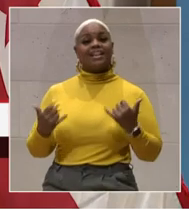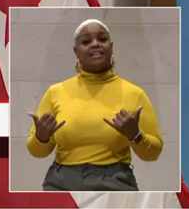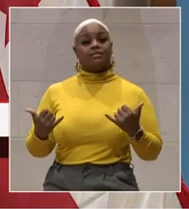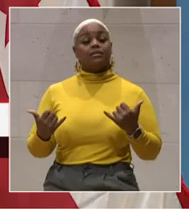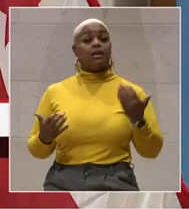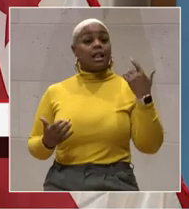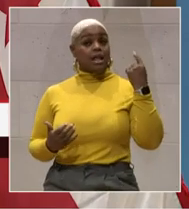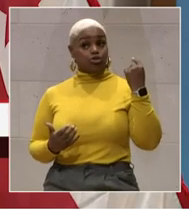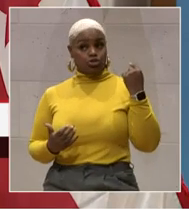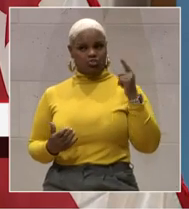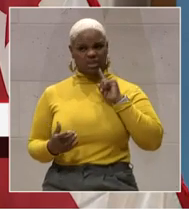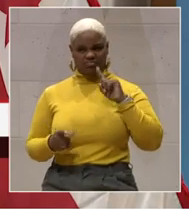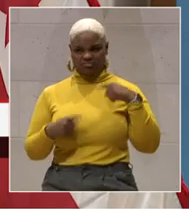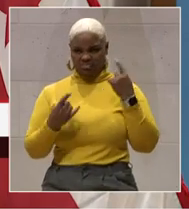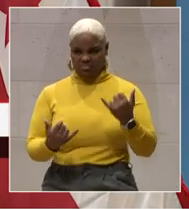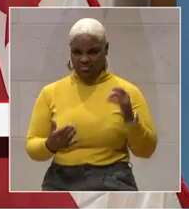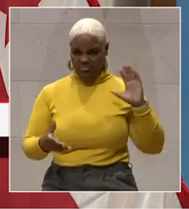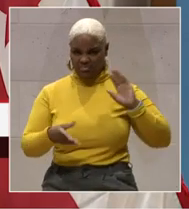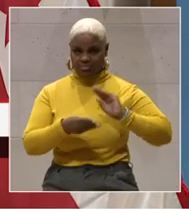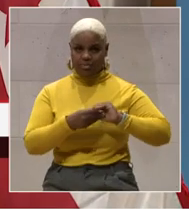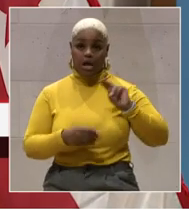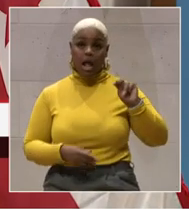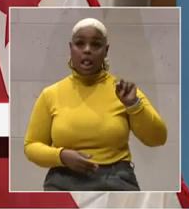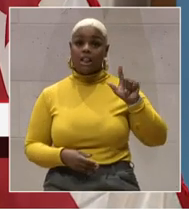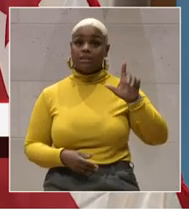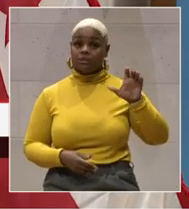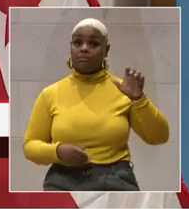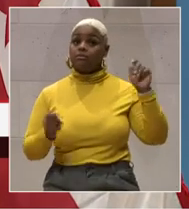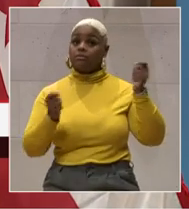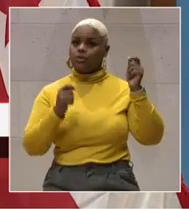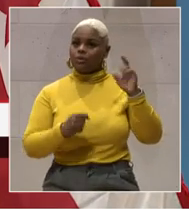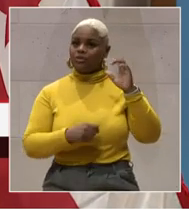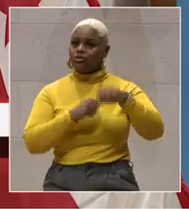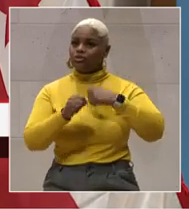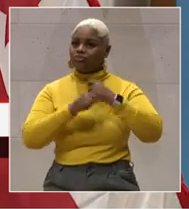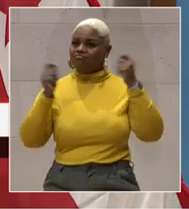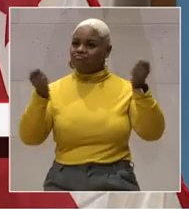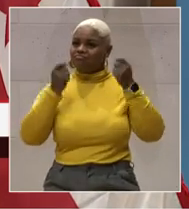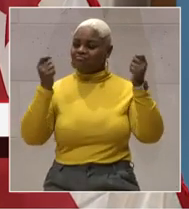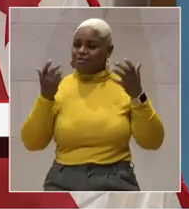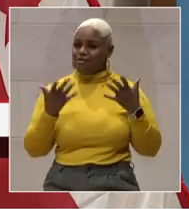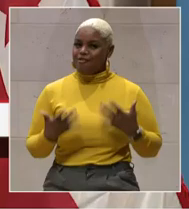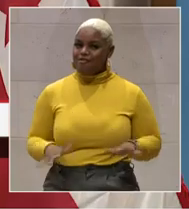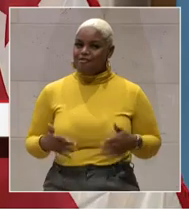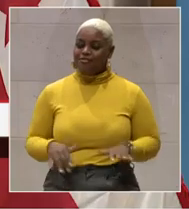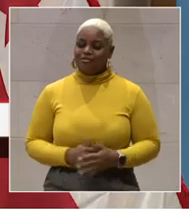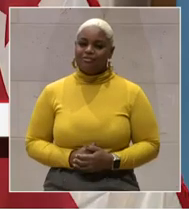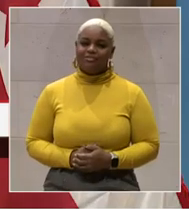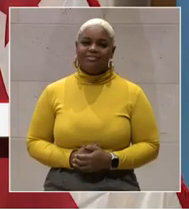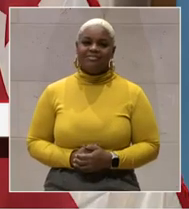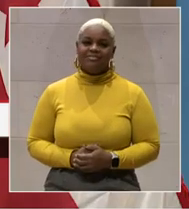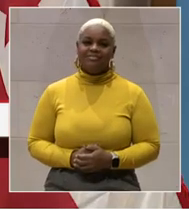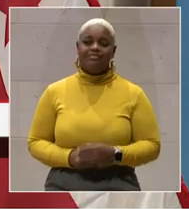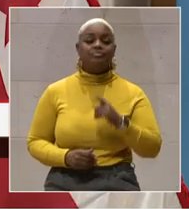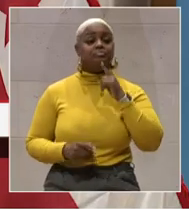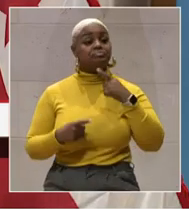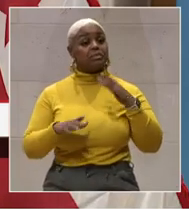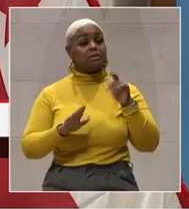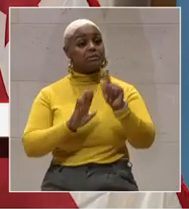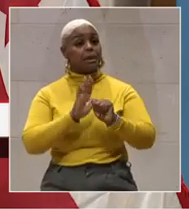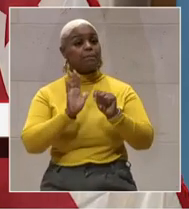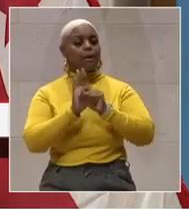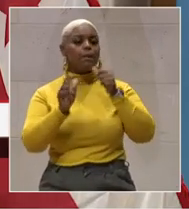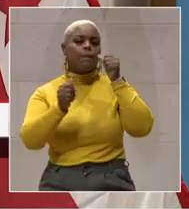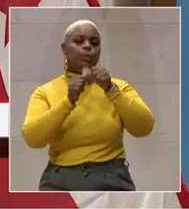NLC celebrated the 100-year anniversary of NLC, and during that time, I can't remember who dreamt this up, but it was brilliant,